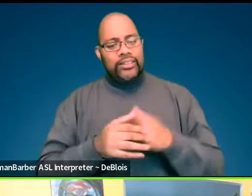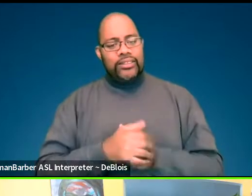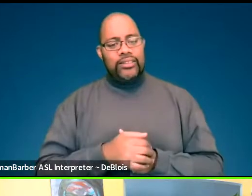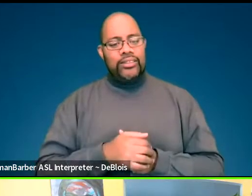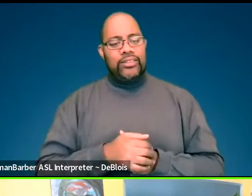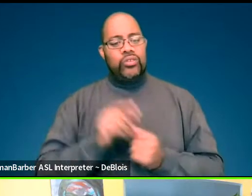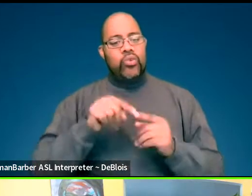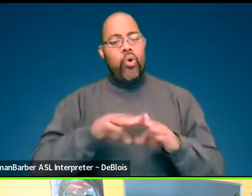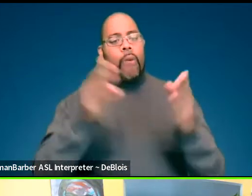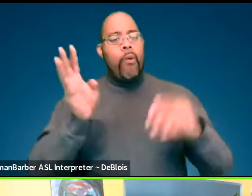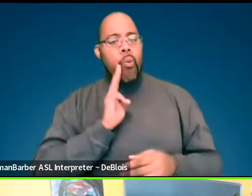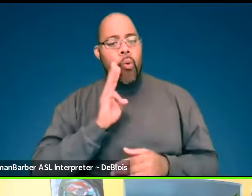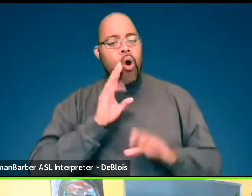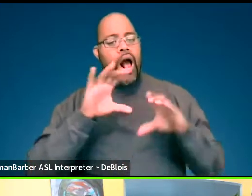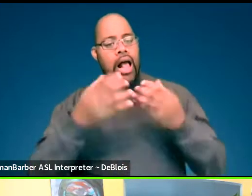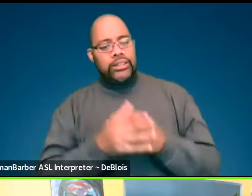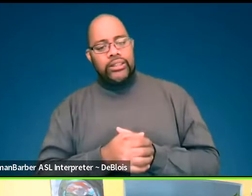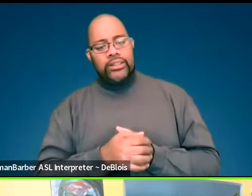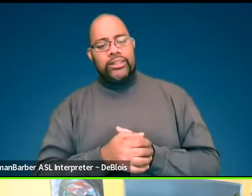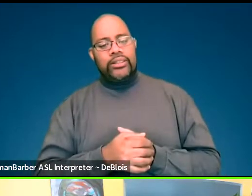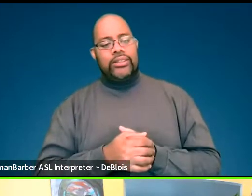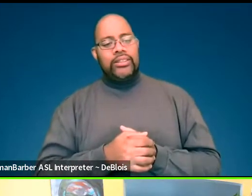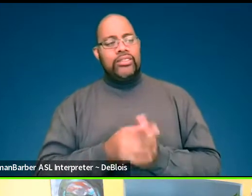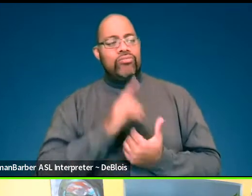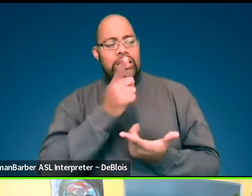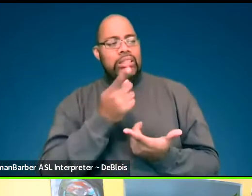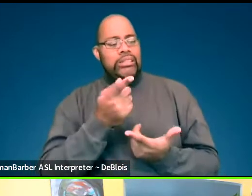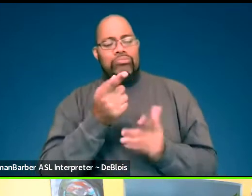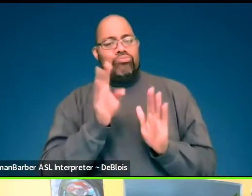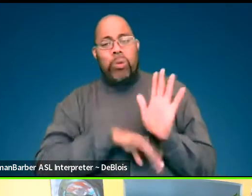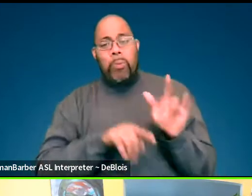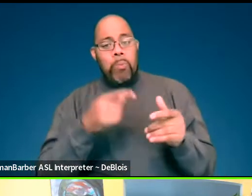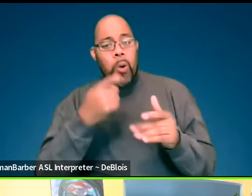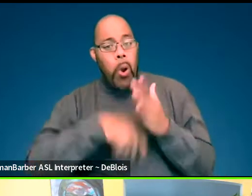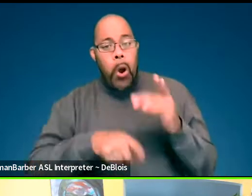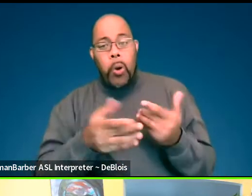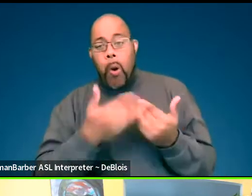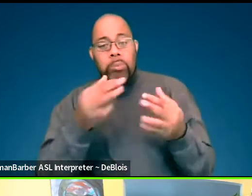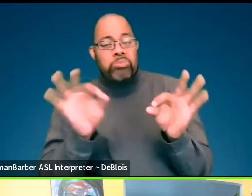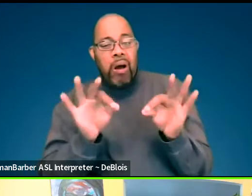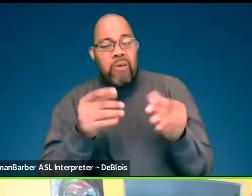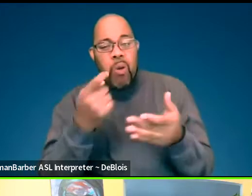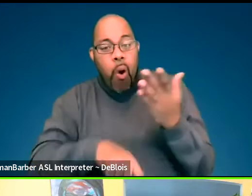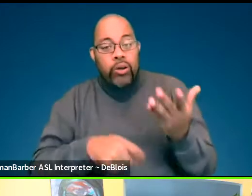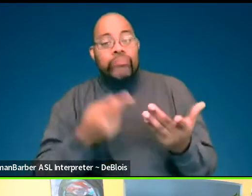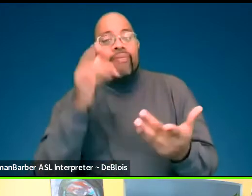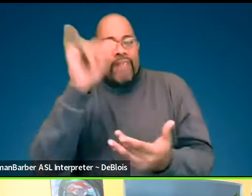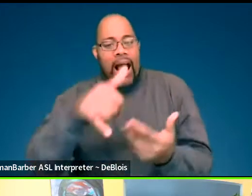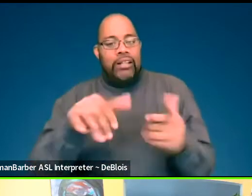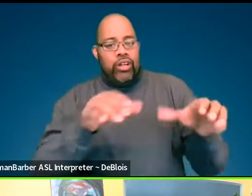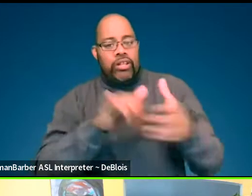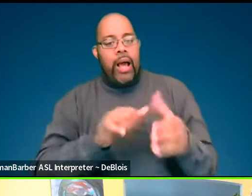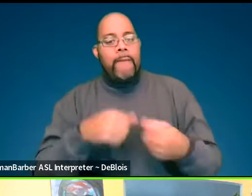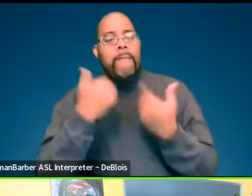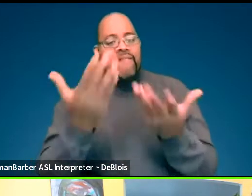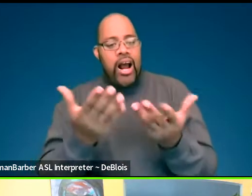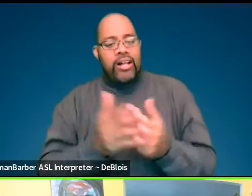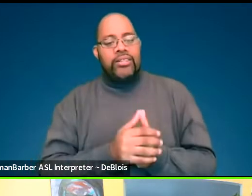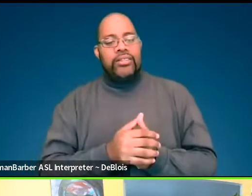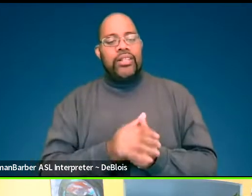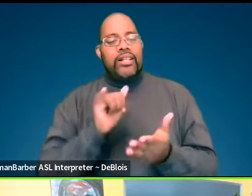to open water classes at little to no cost does that. Providing these